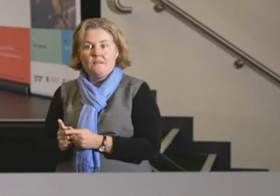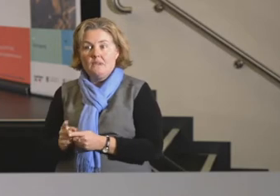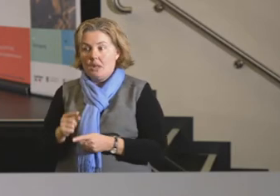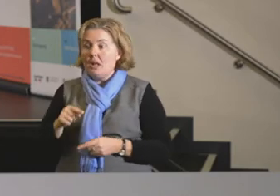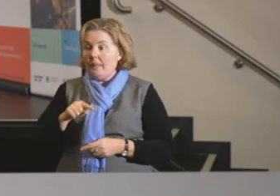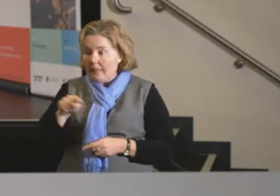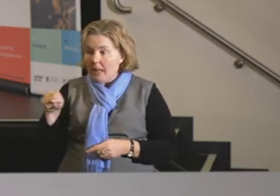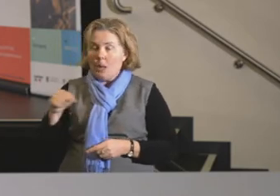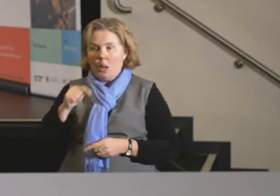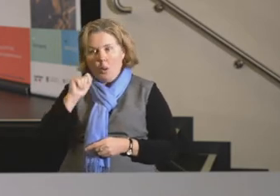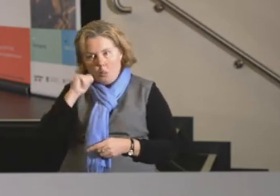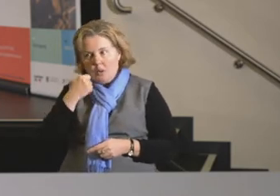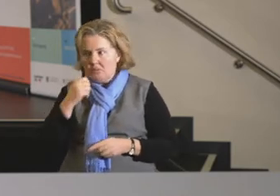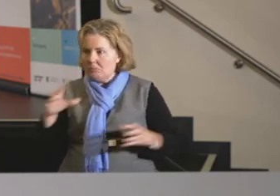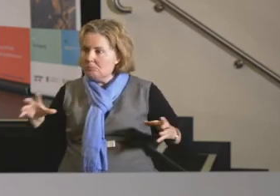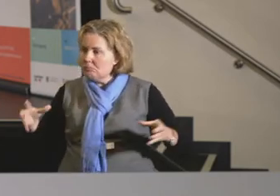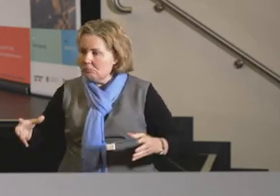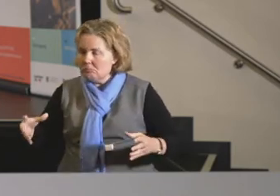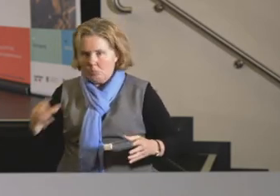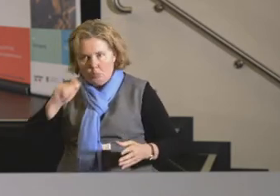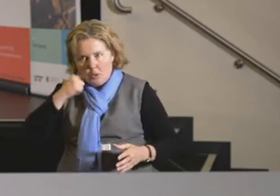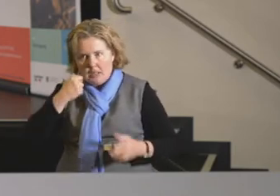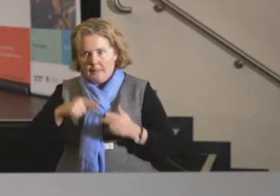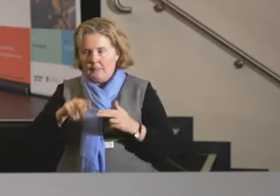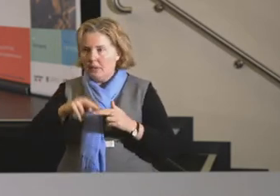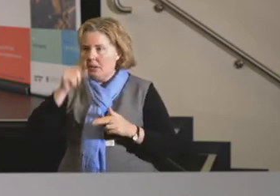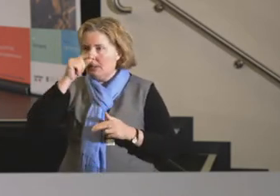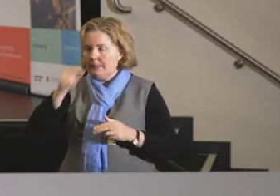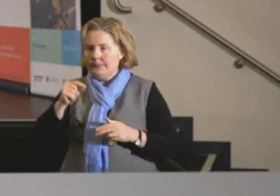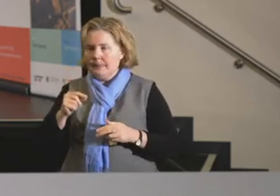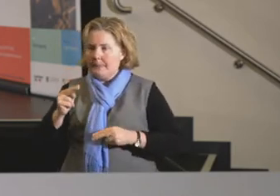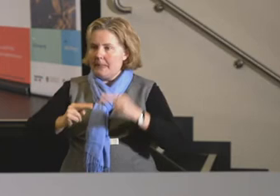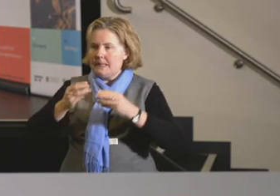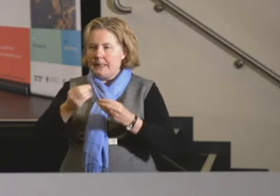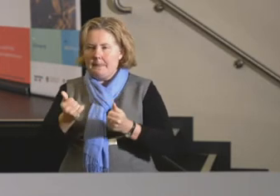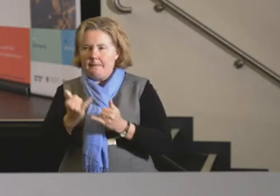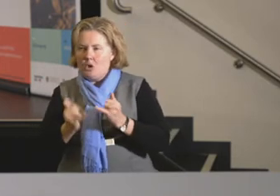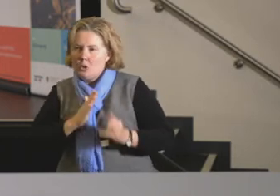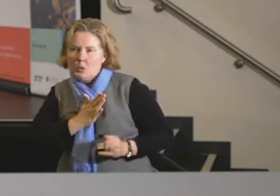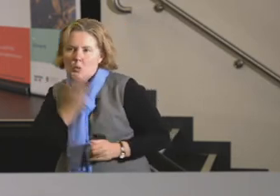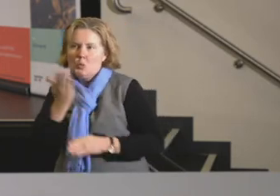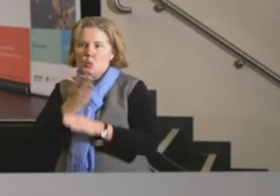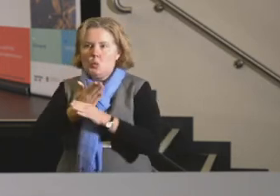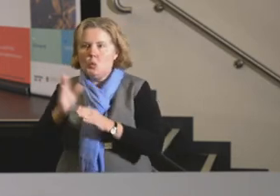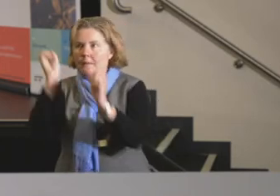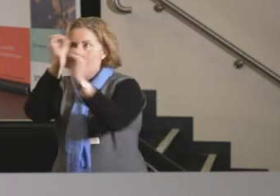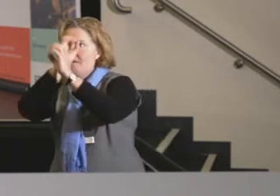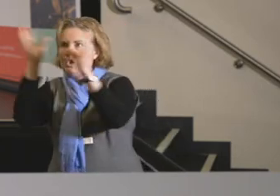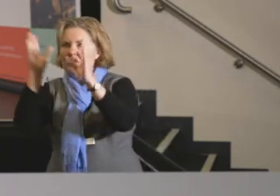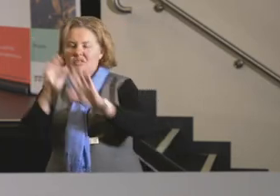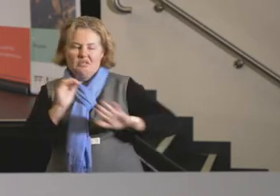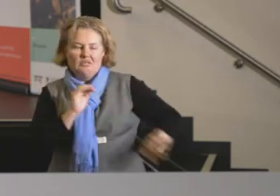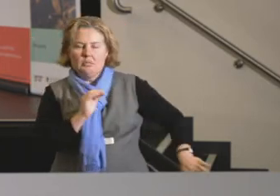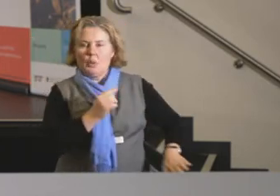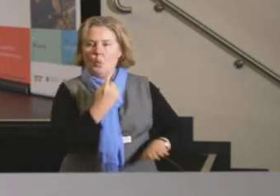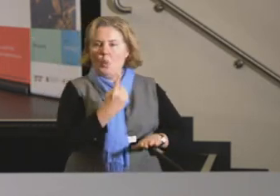we could build some kind of a really compelling new vision. And here what I